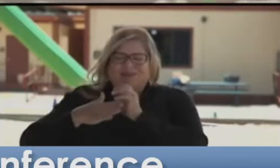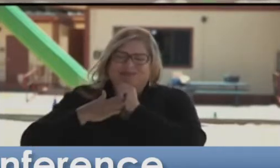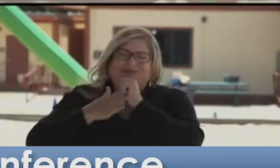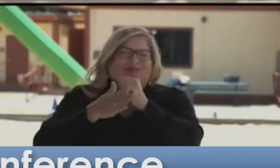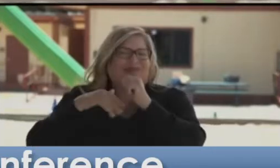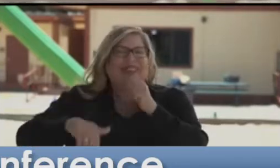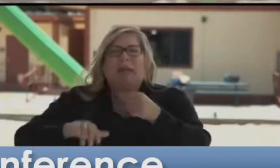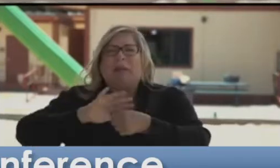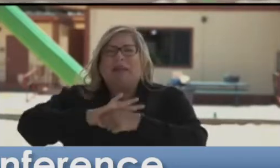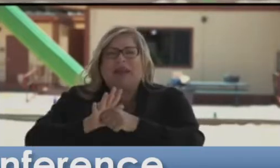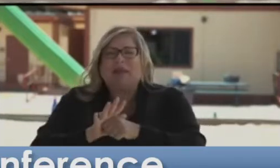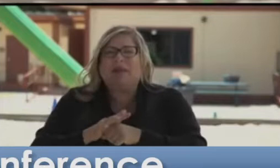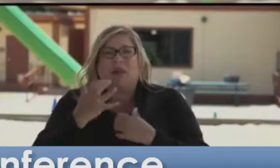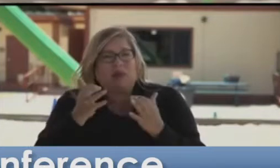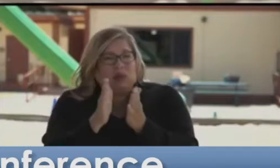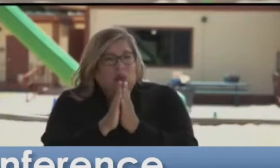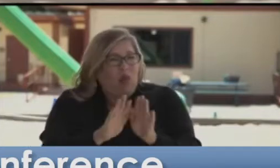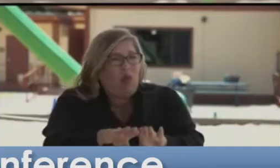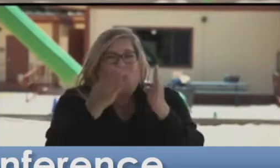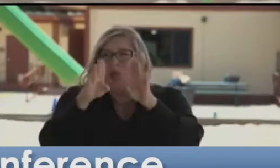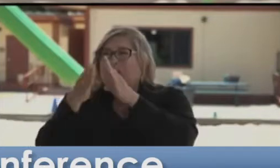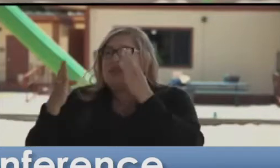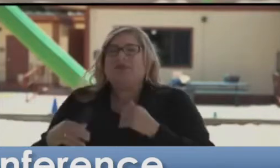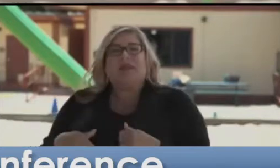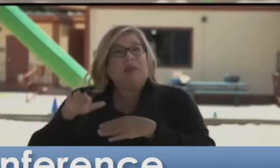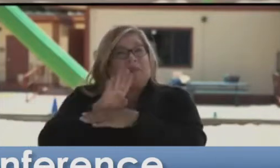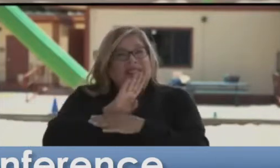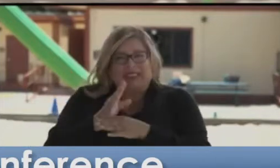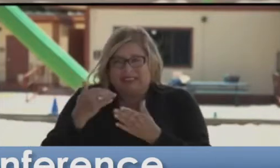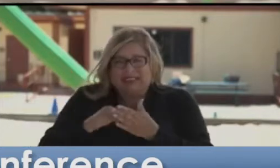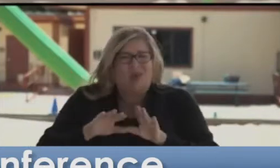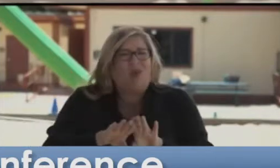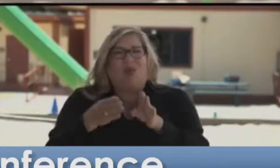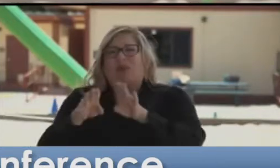our schools open, to get our business communities open,